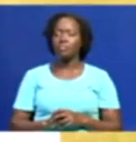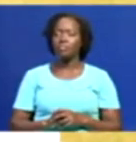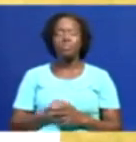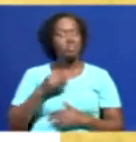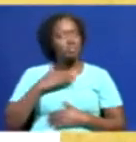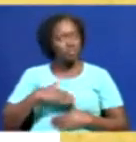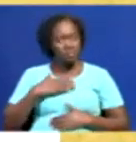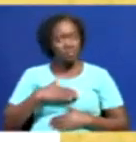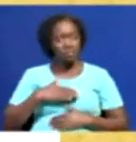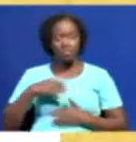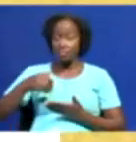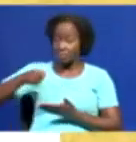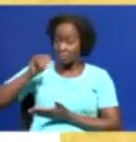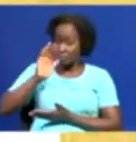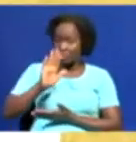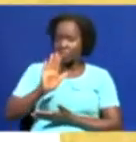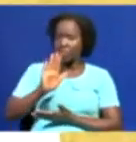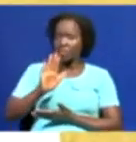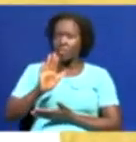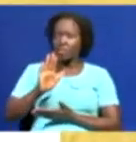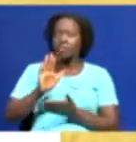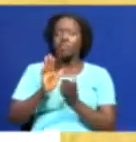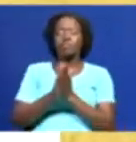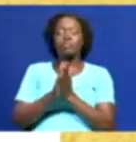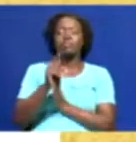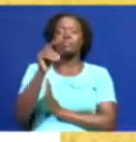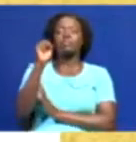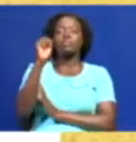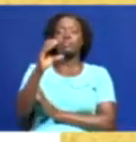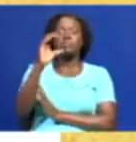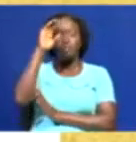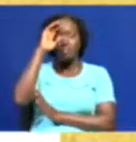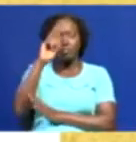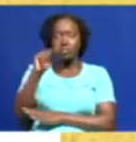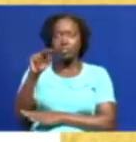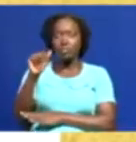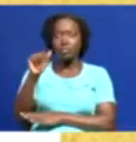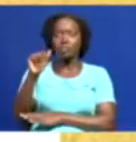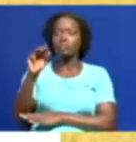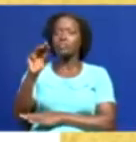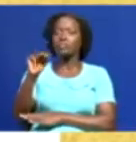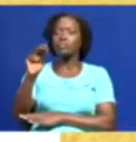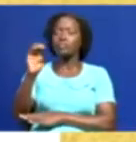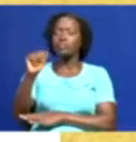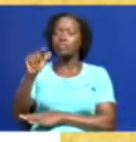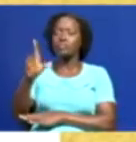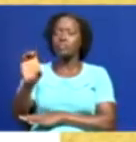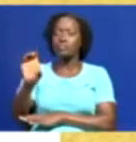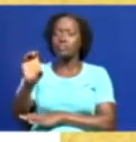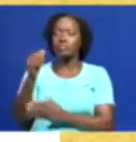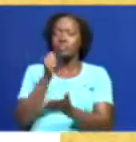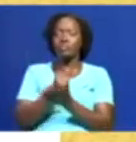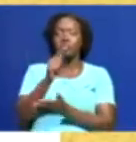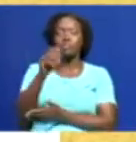Please, as you budget with MTSC, consider number 11, we need an office for Teacher Service Commission so